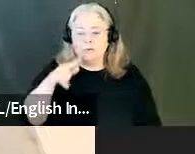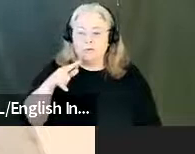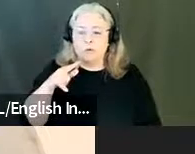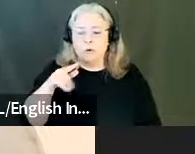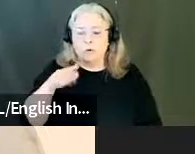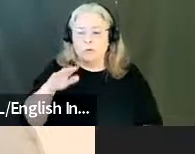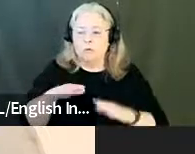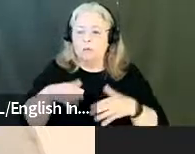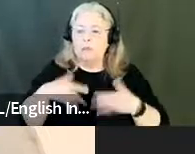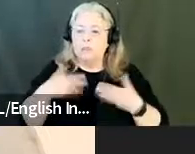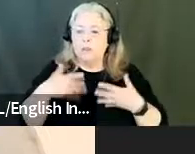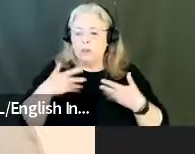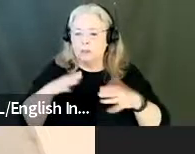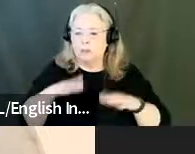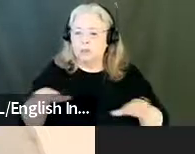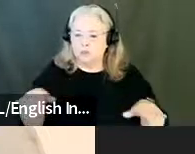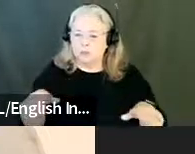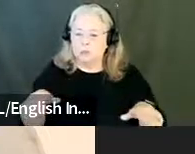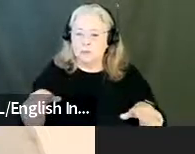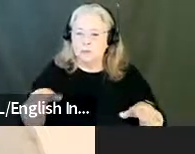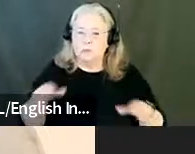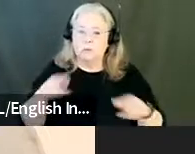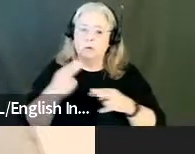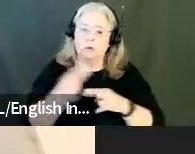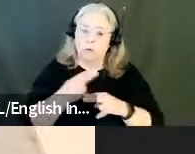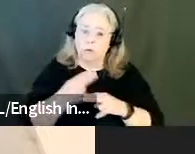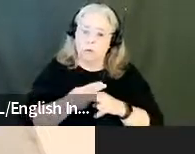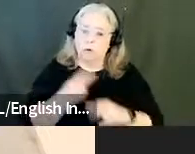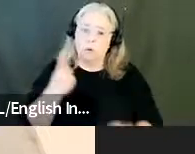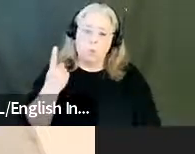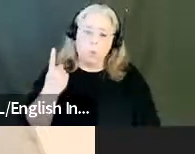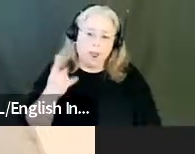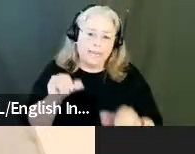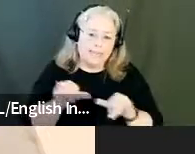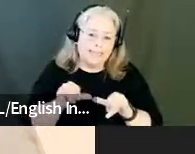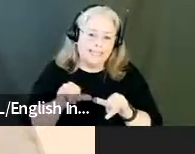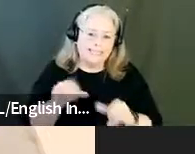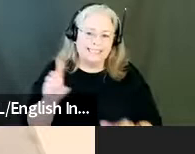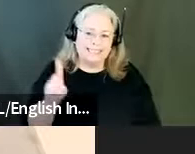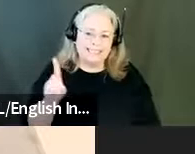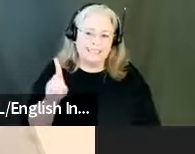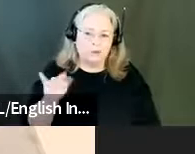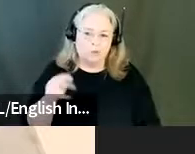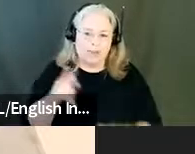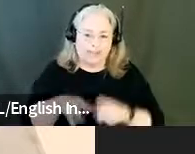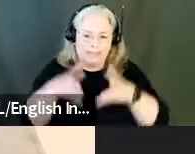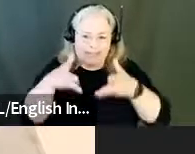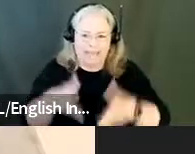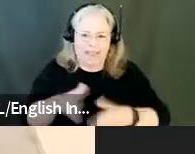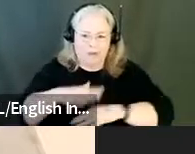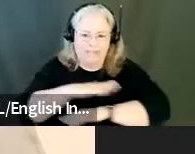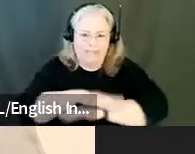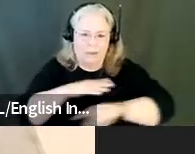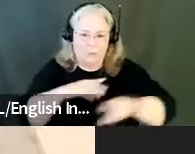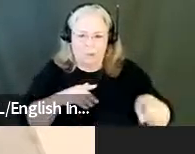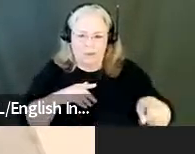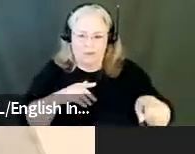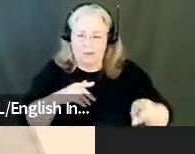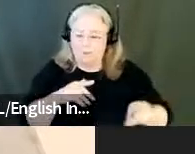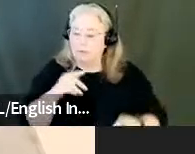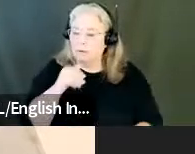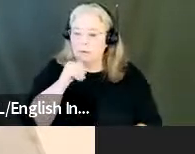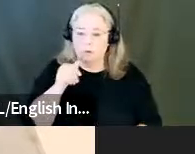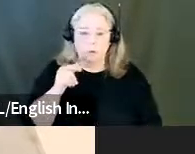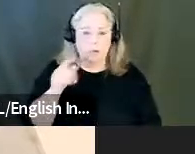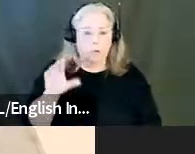for a younger child, just using the 1-inch D-ring that's left on the table. So if you don't want to